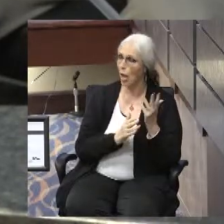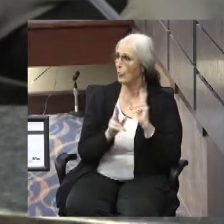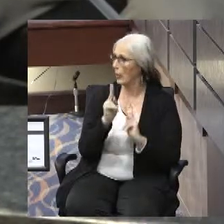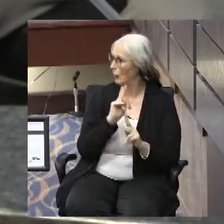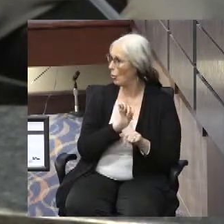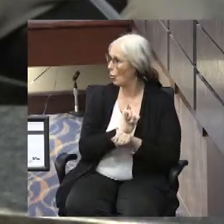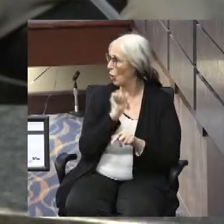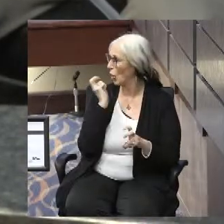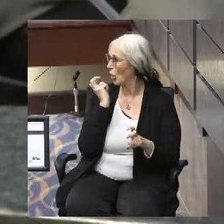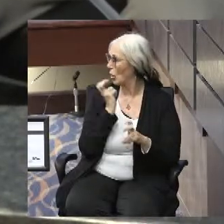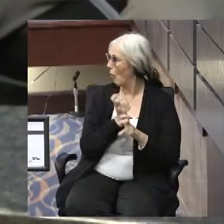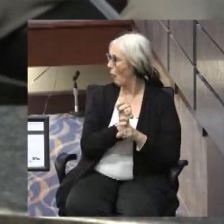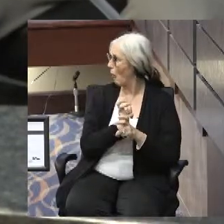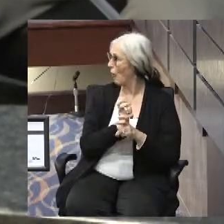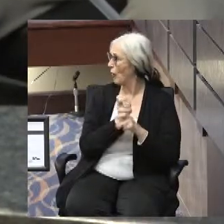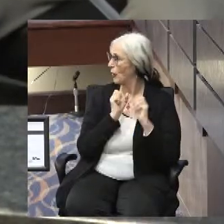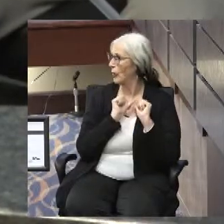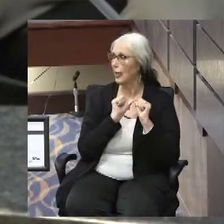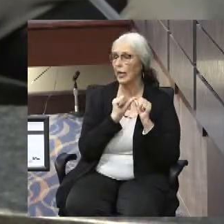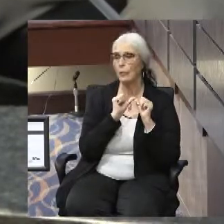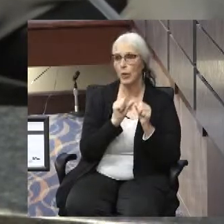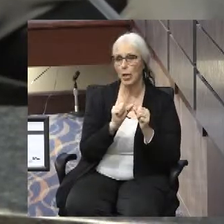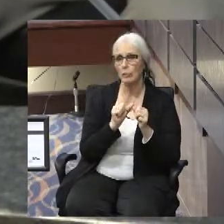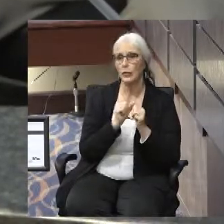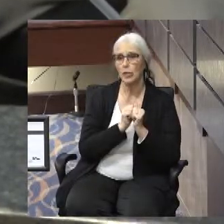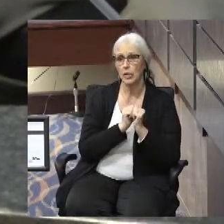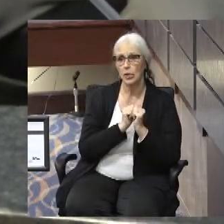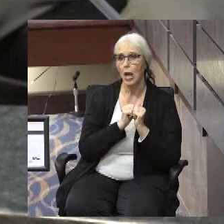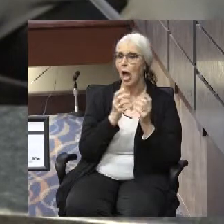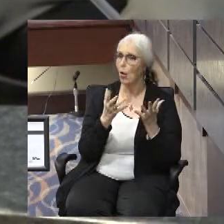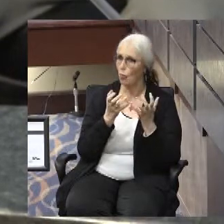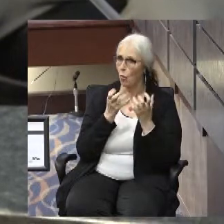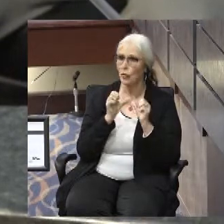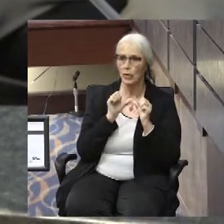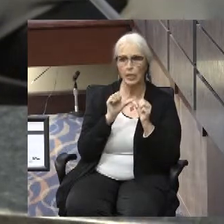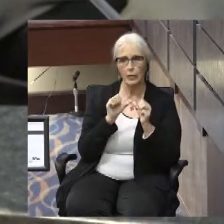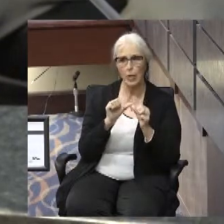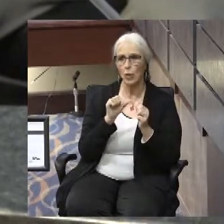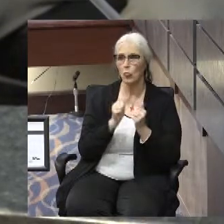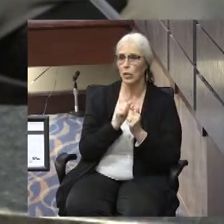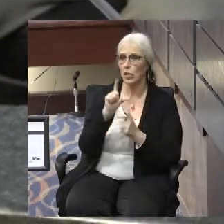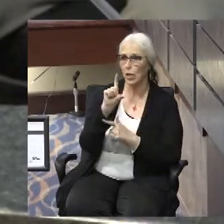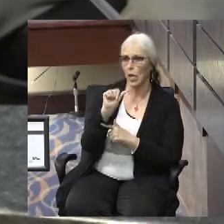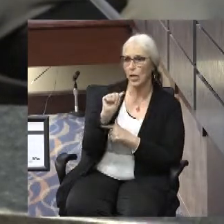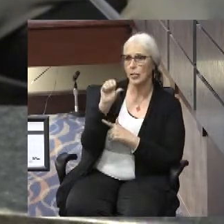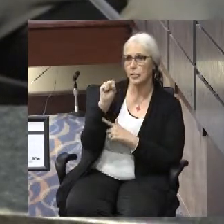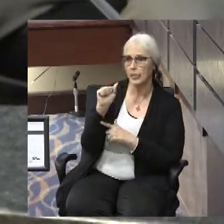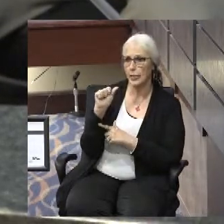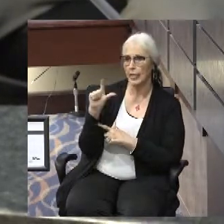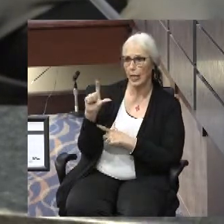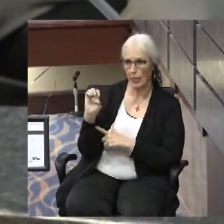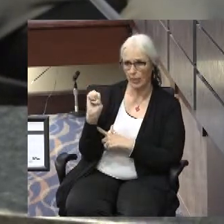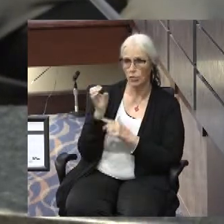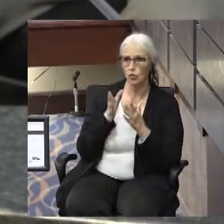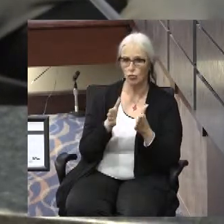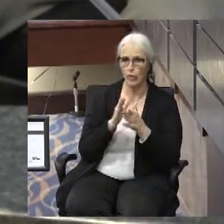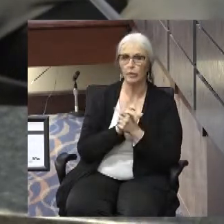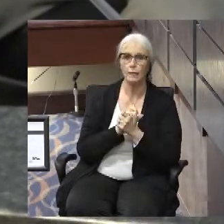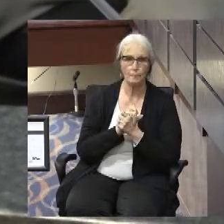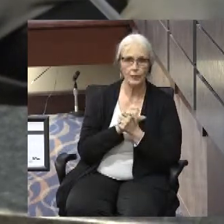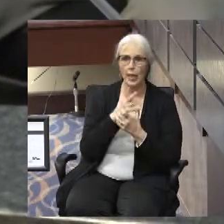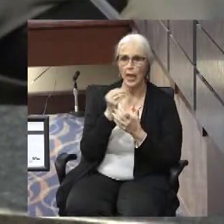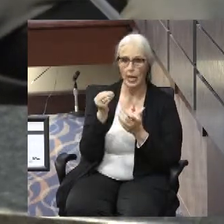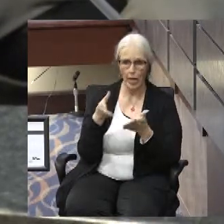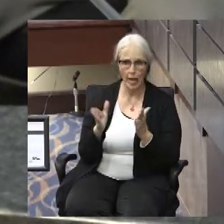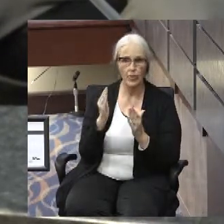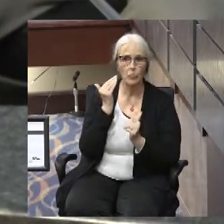real hard to keep up LaSalle, and I want to help them keep it up as well. And we need to make them aware that there are people that